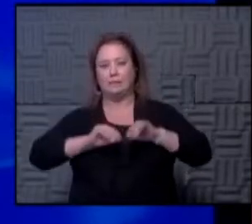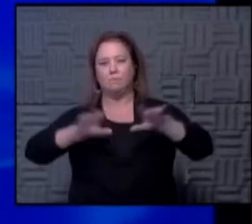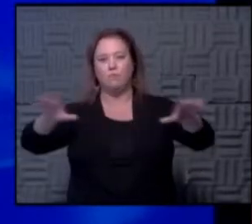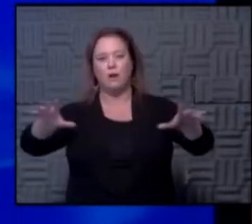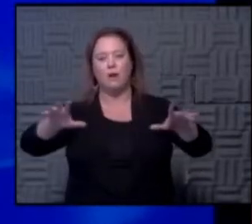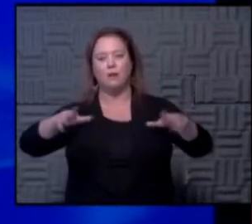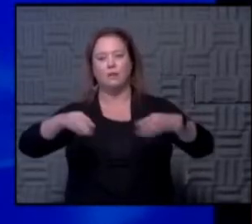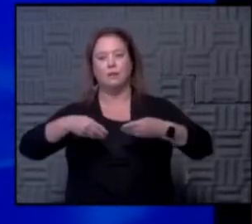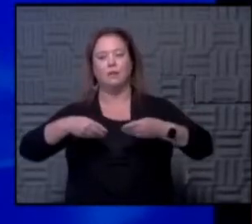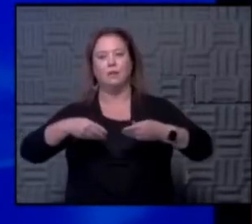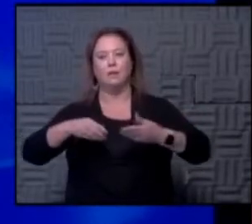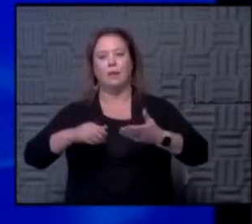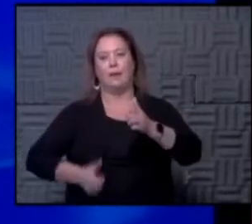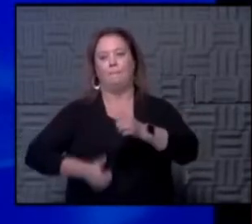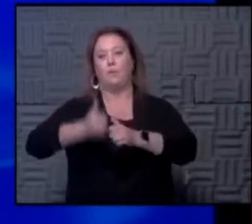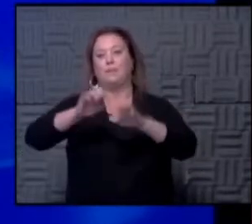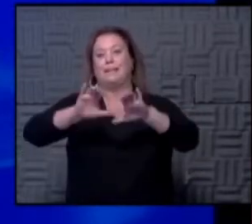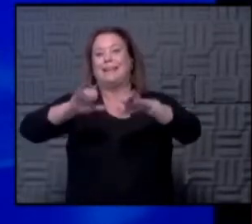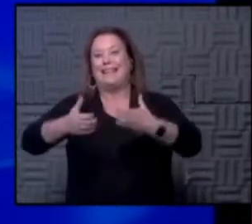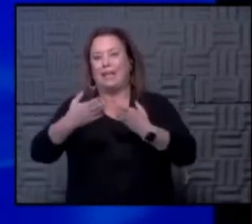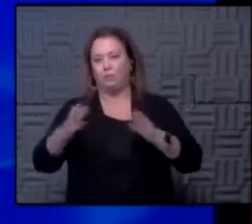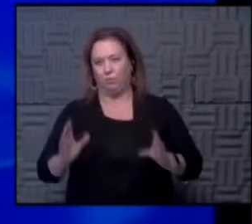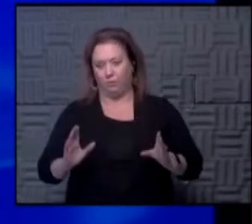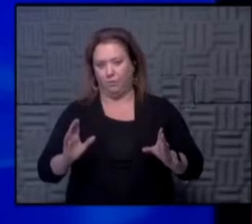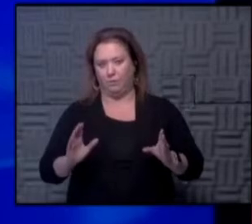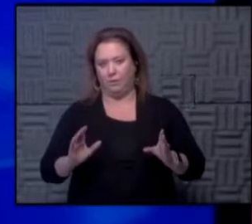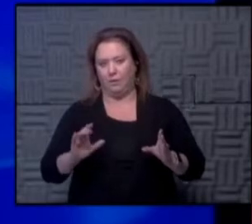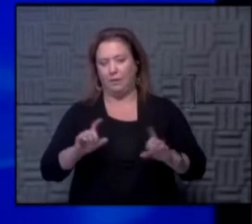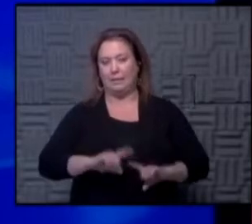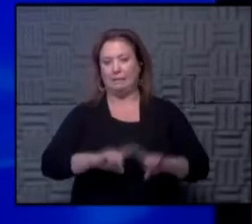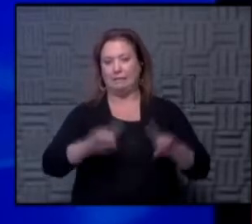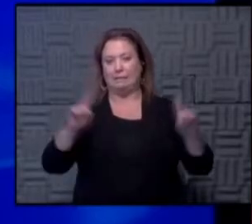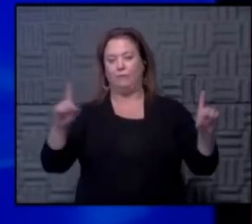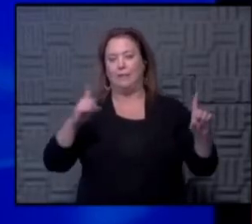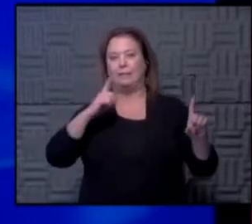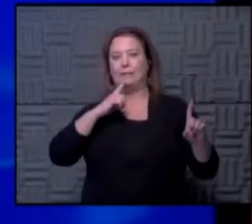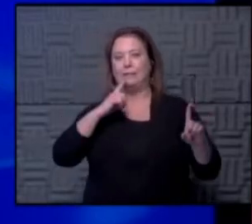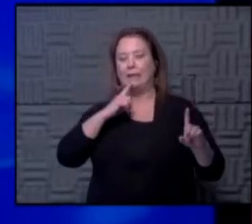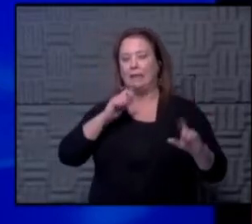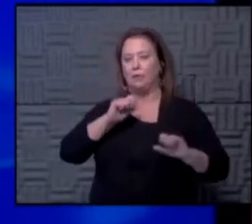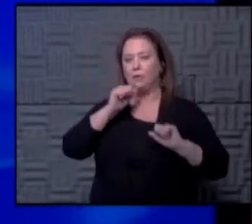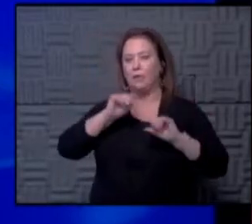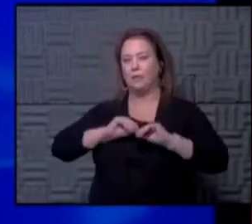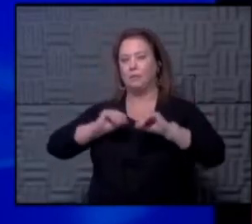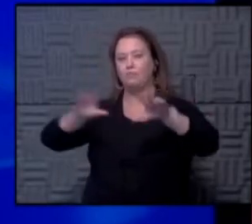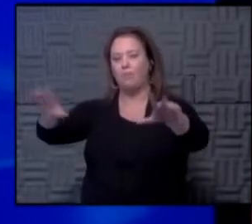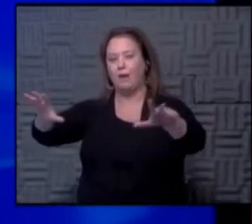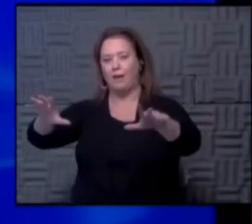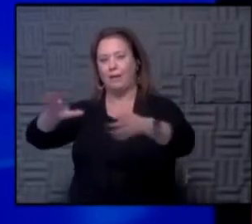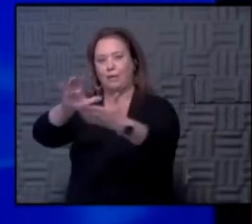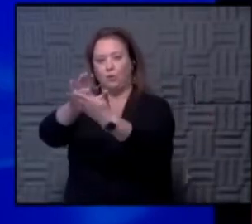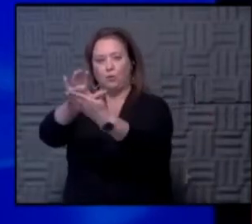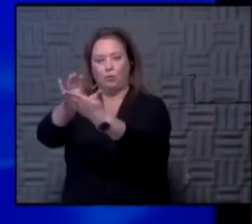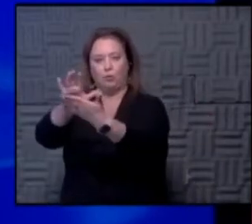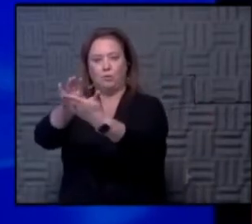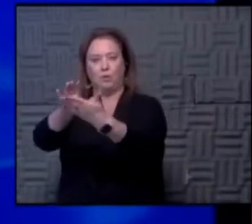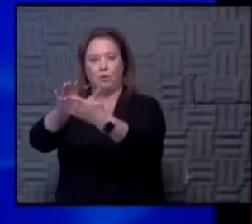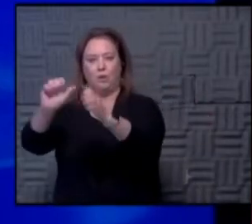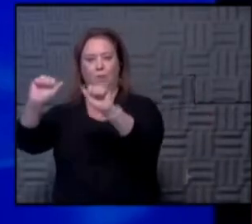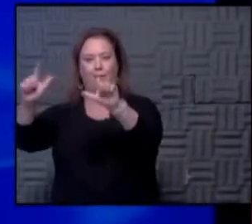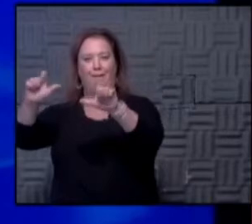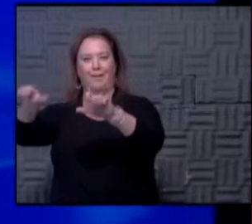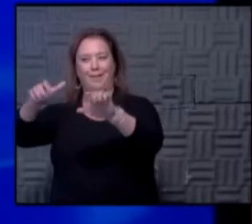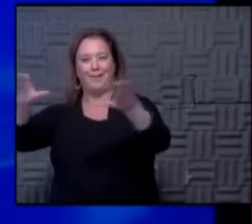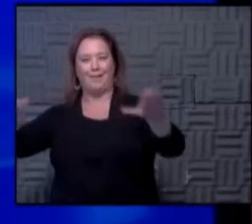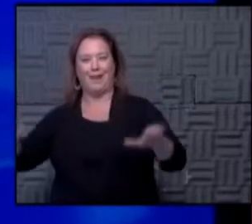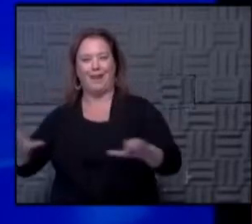widespread transmission in most classrooms. Yeah. That's different from saying that there's not transmission in schools with all of the other